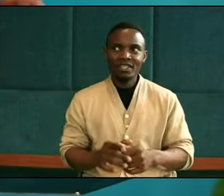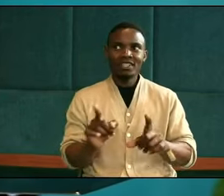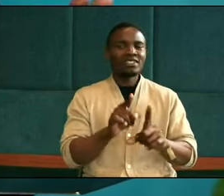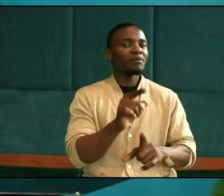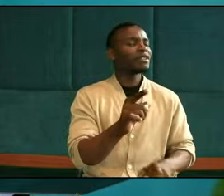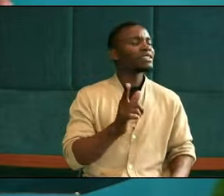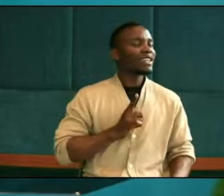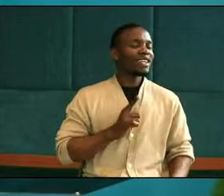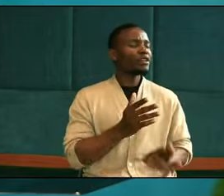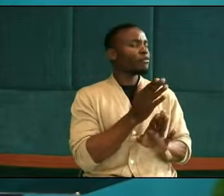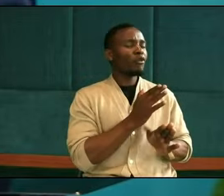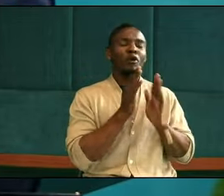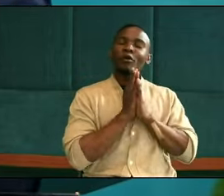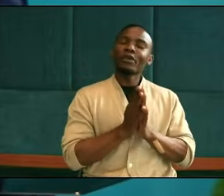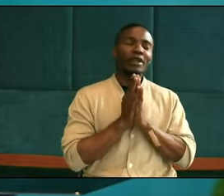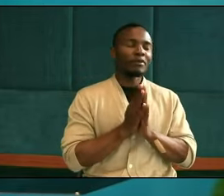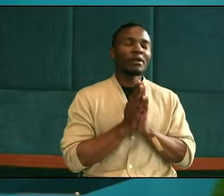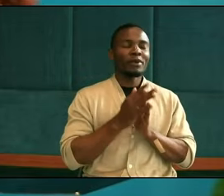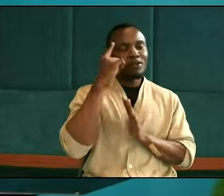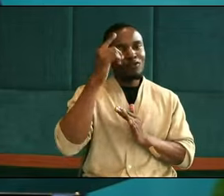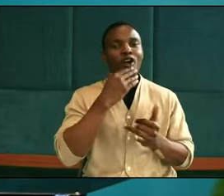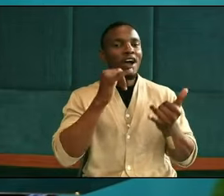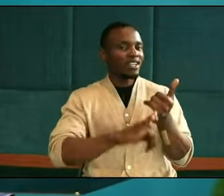been praying for God to give her a man.